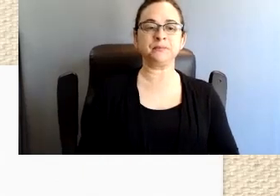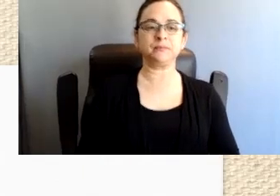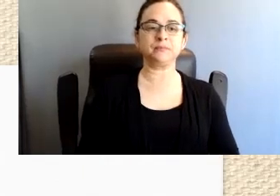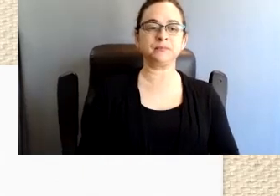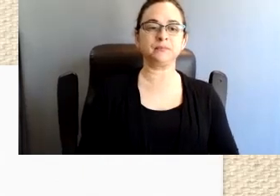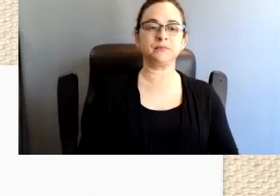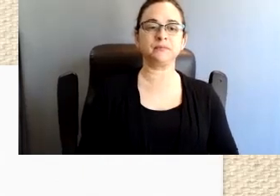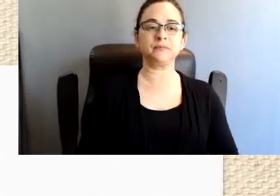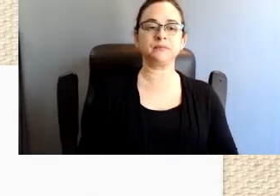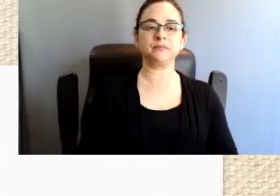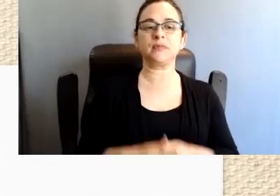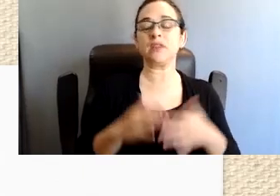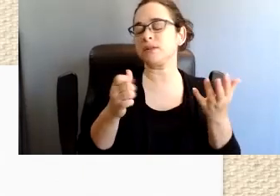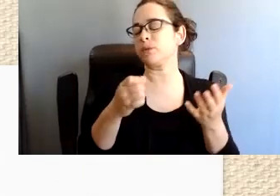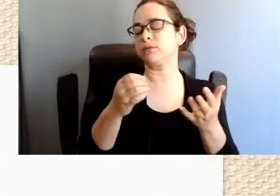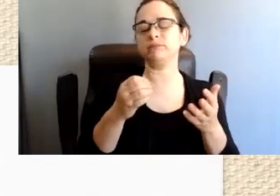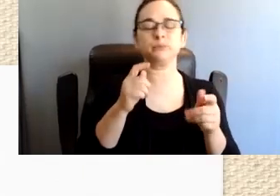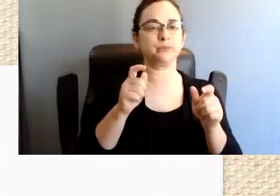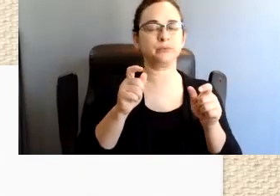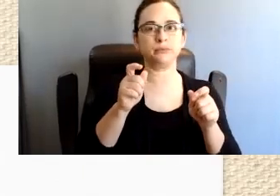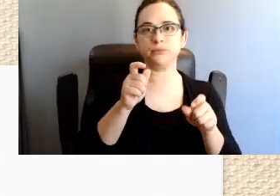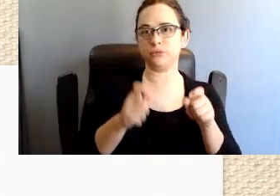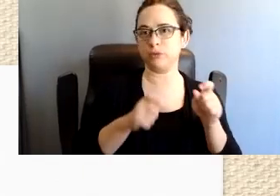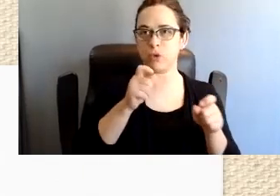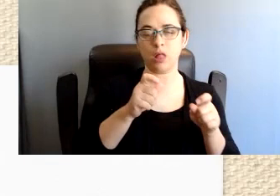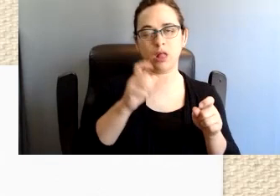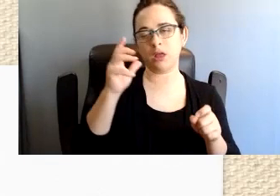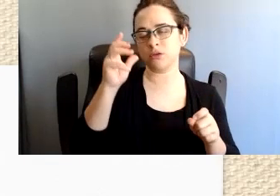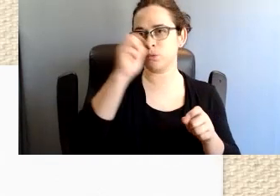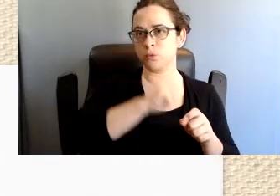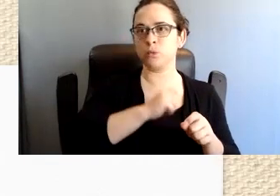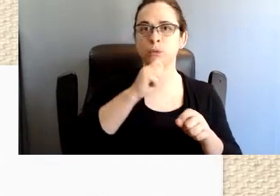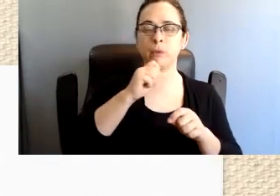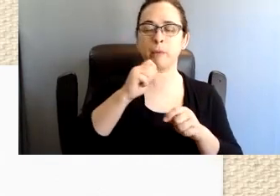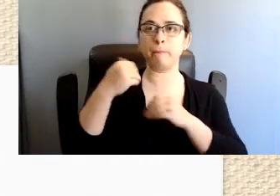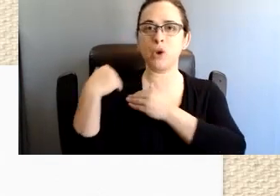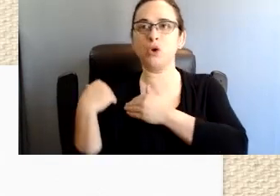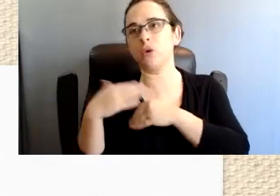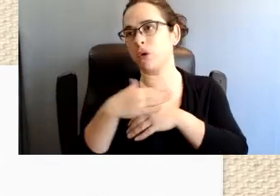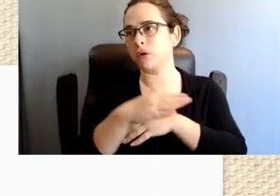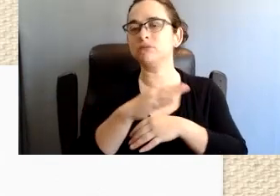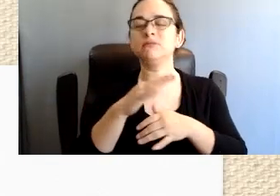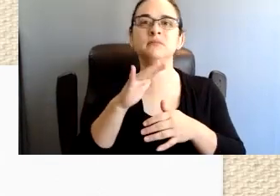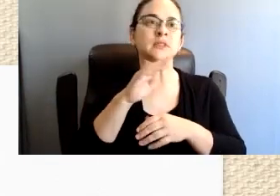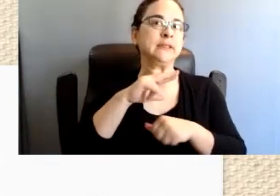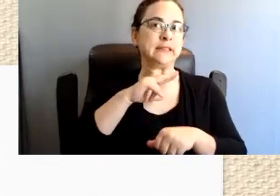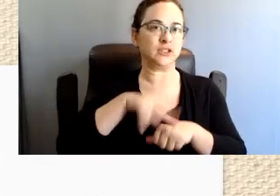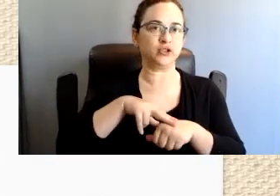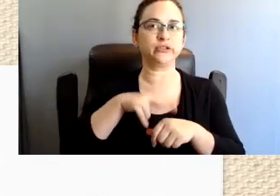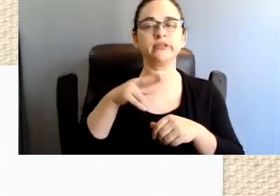students are a burden to the nation's economy. That's a very wrong term too as well, because first of